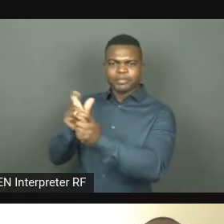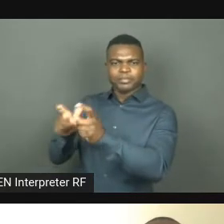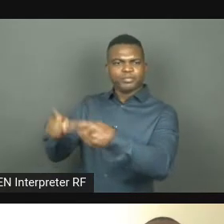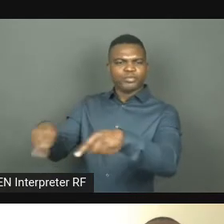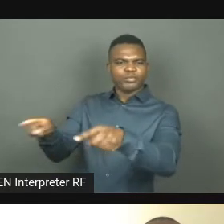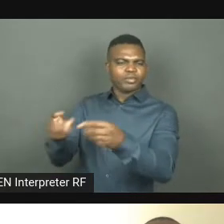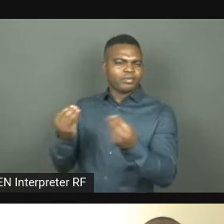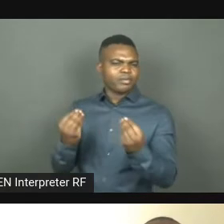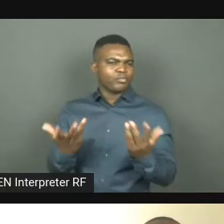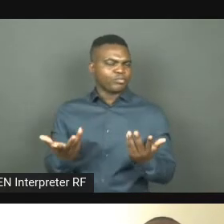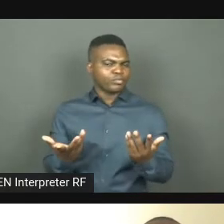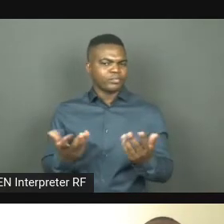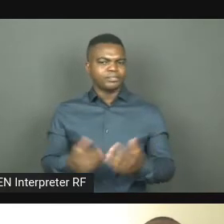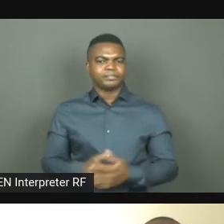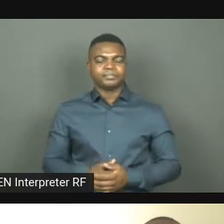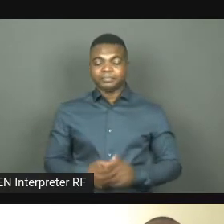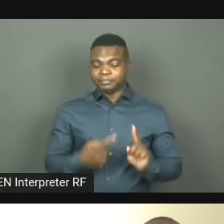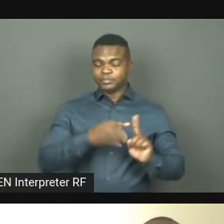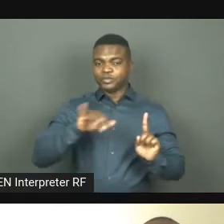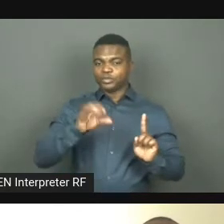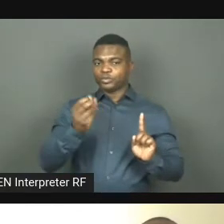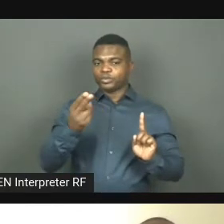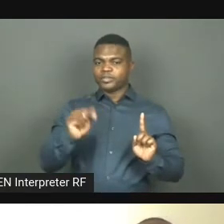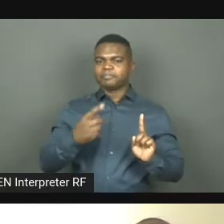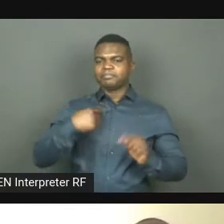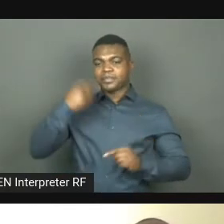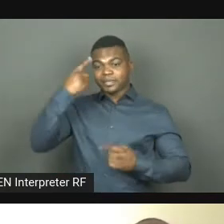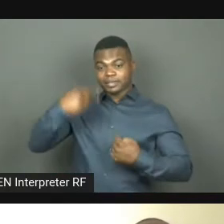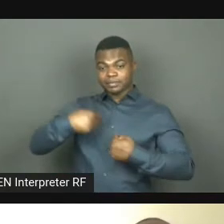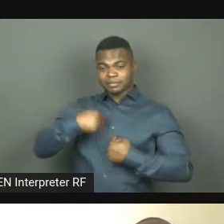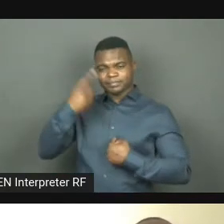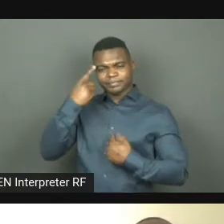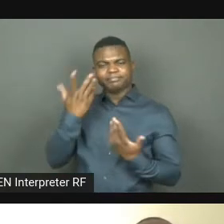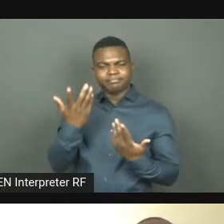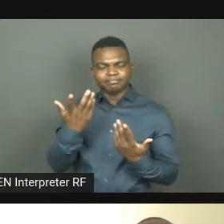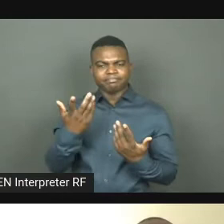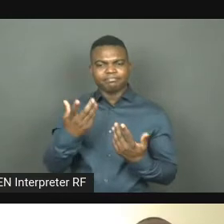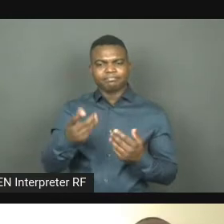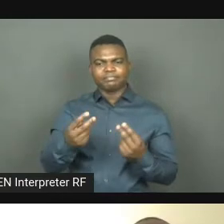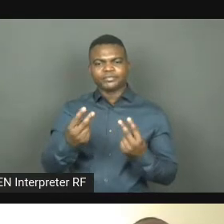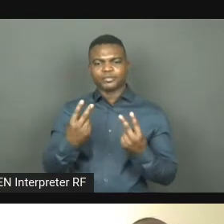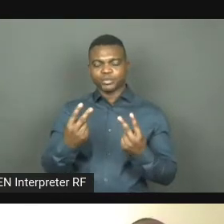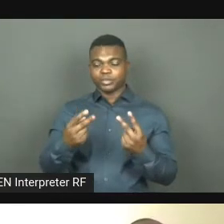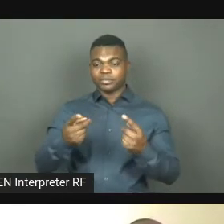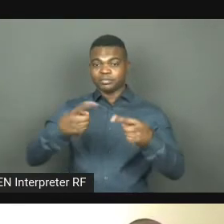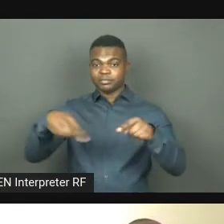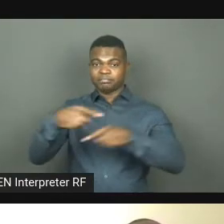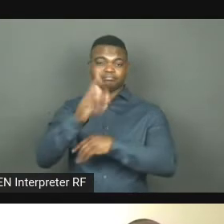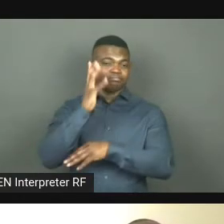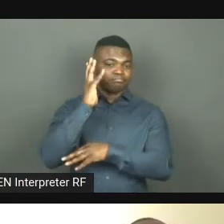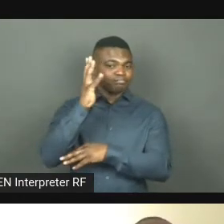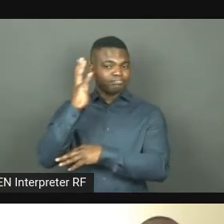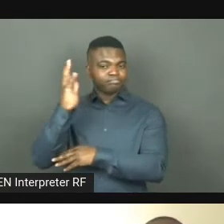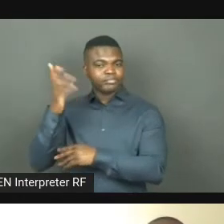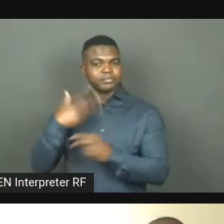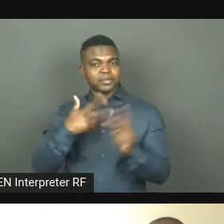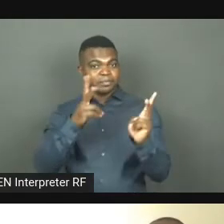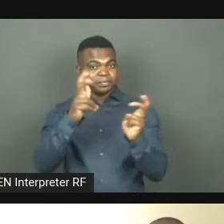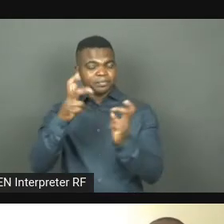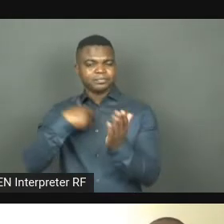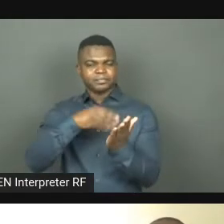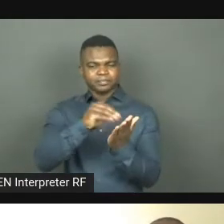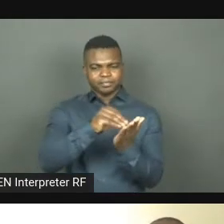ourselves again and again and again is a commitment that we operate in structures and systems that by